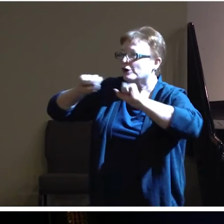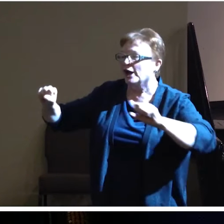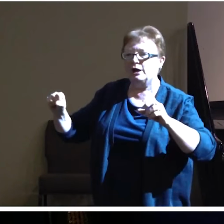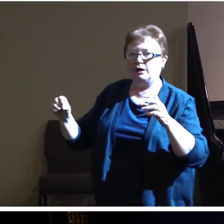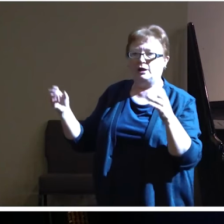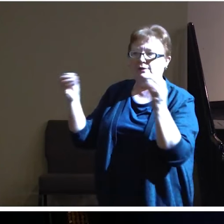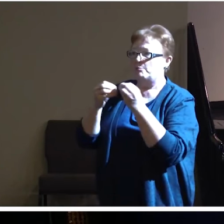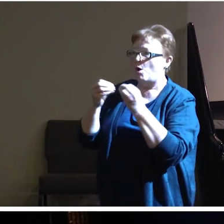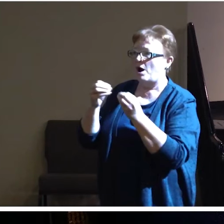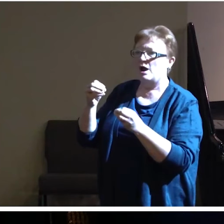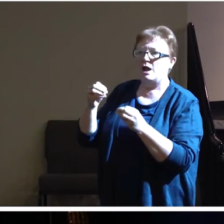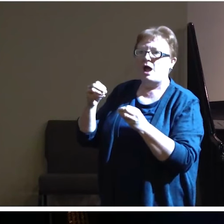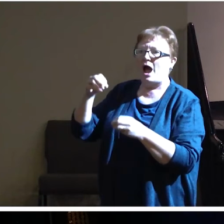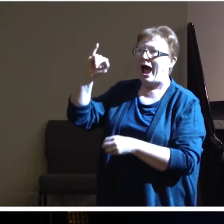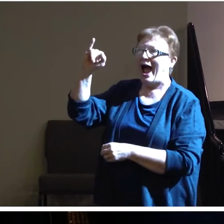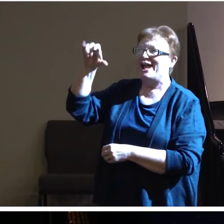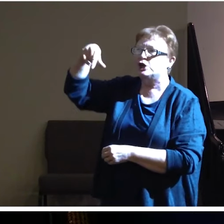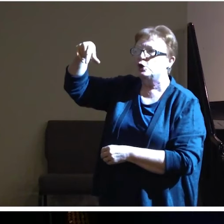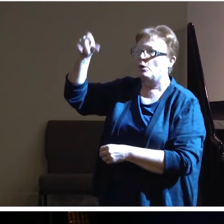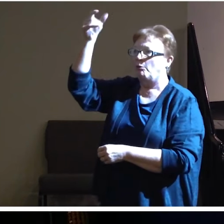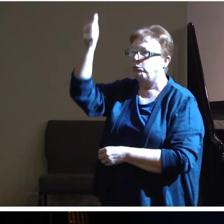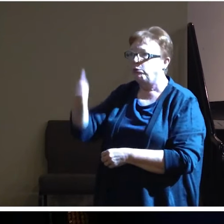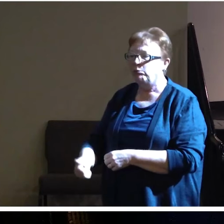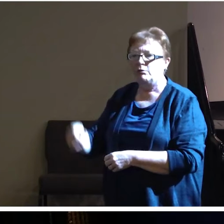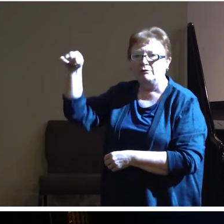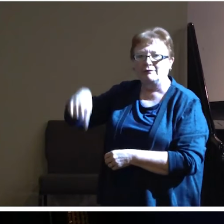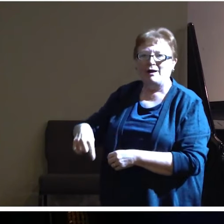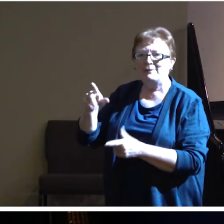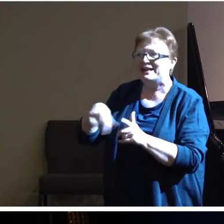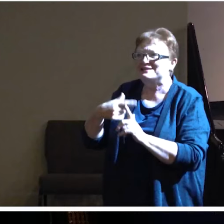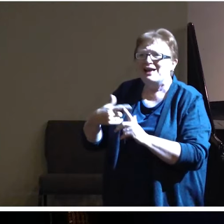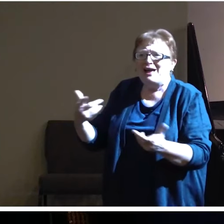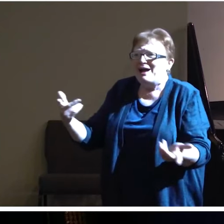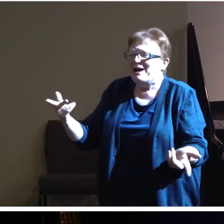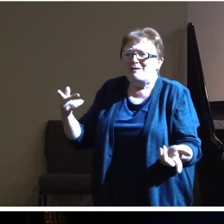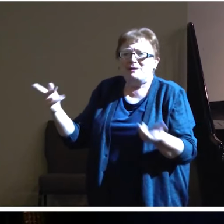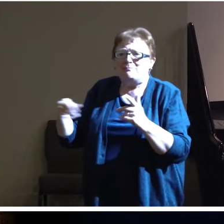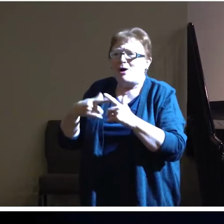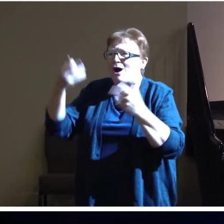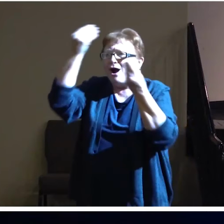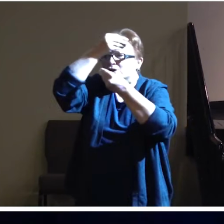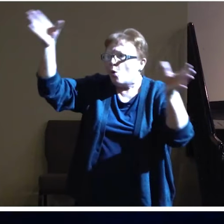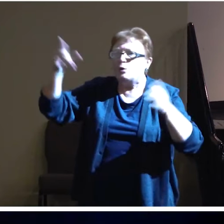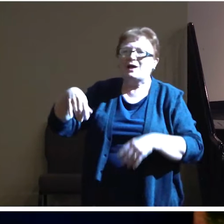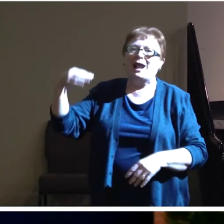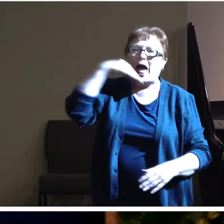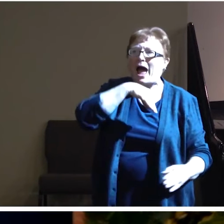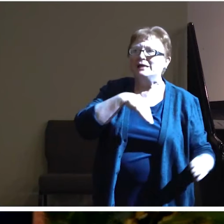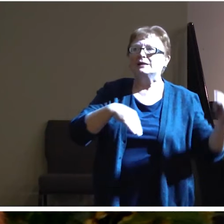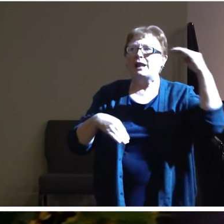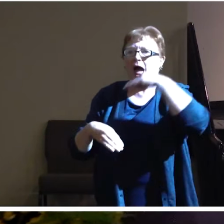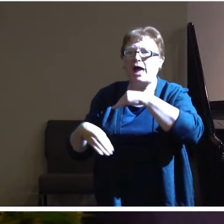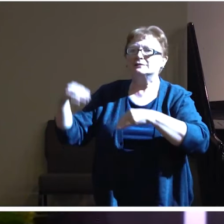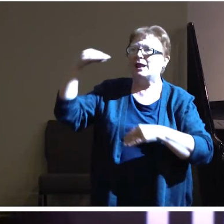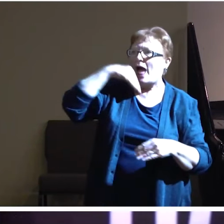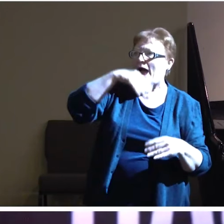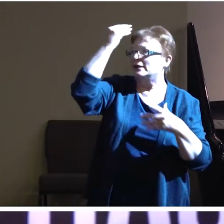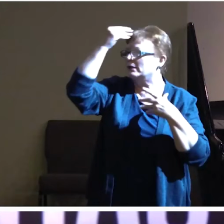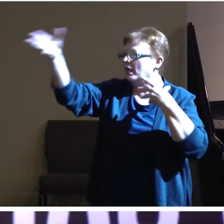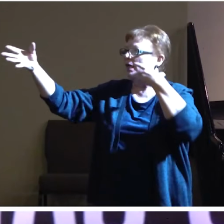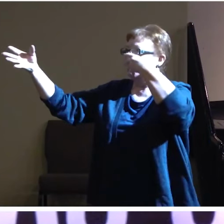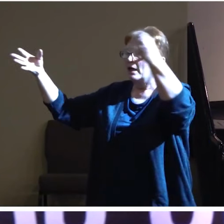because people are being told lies. And even when they're told truth, they're told the lie that